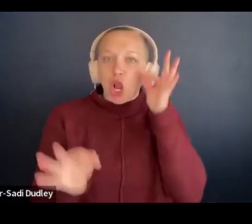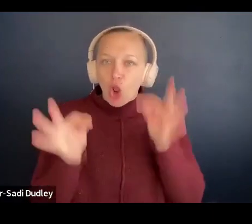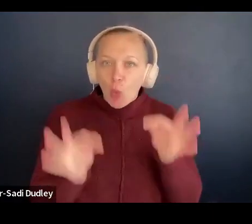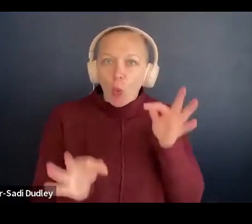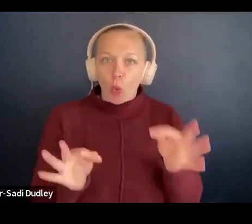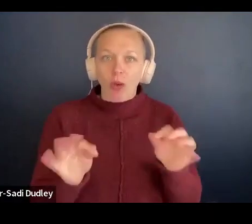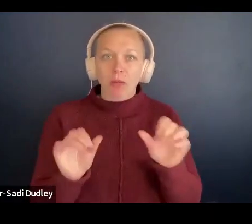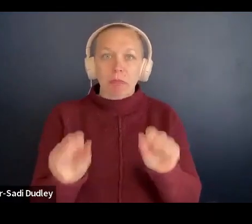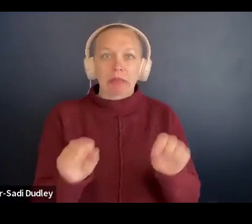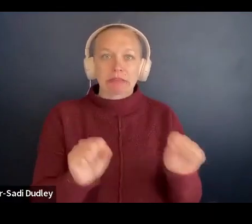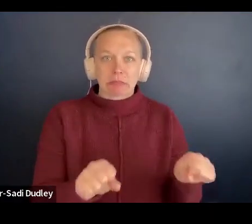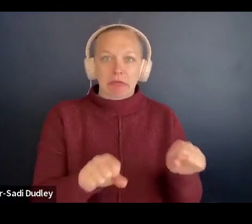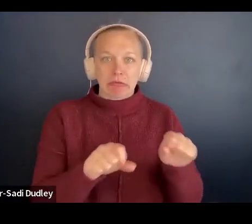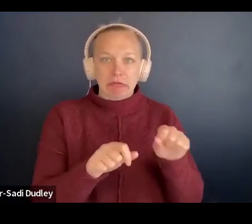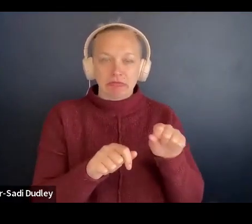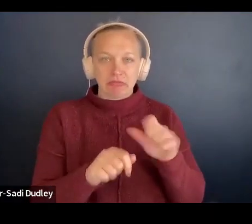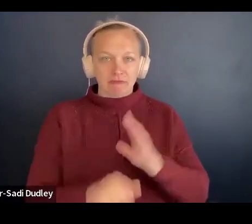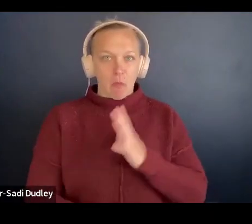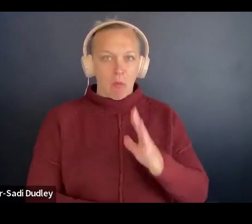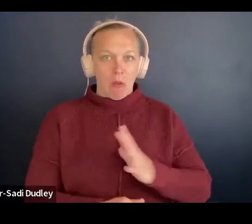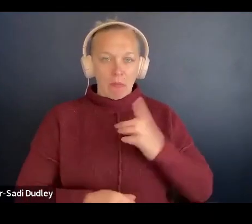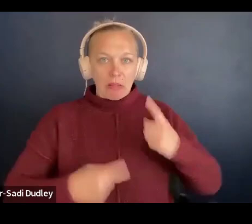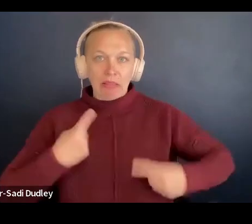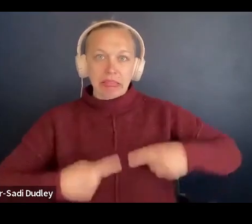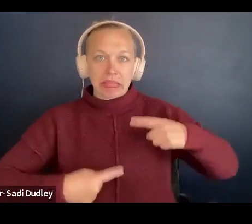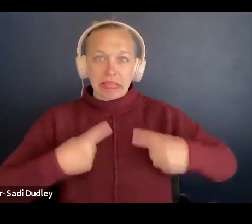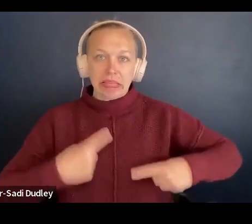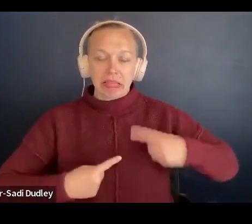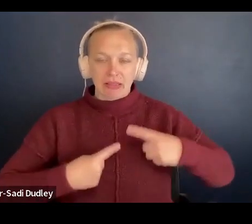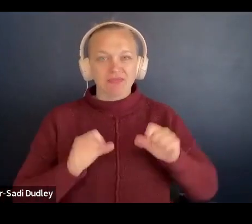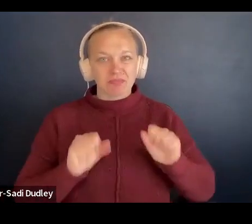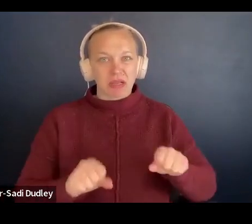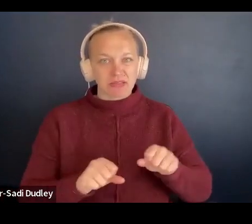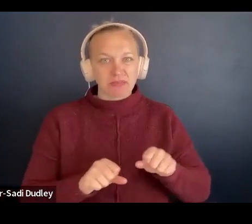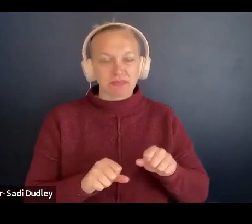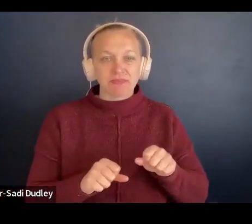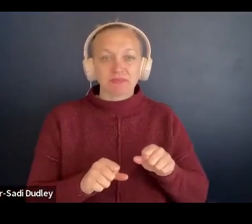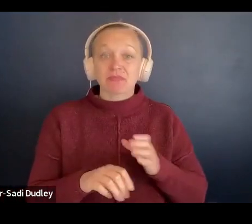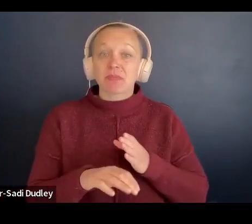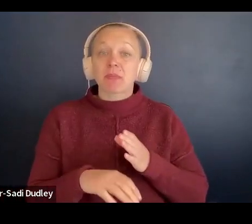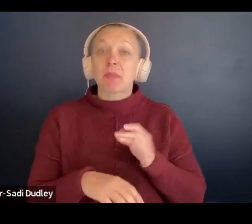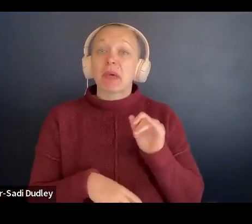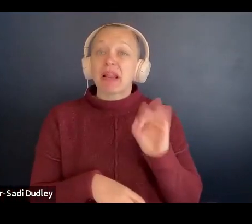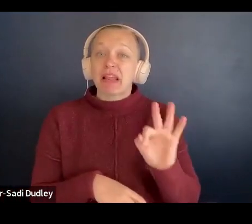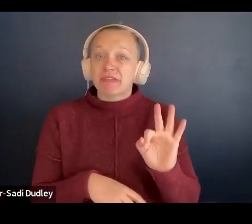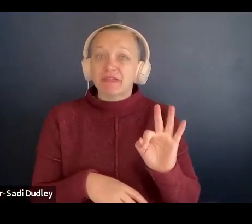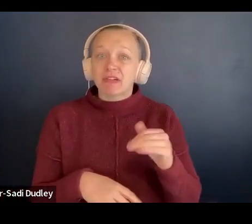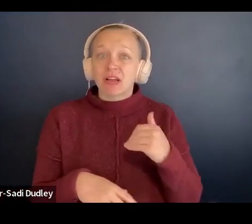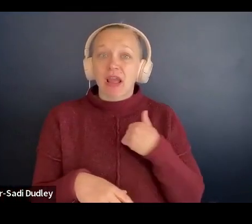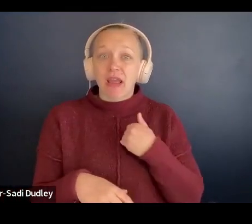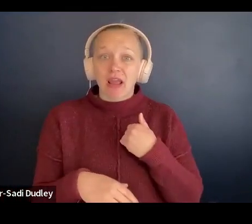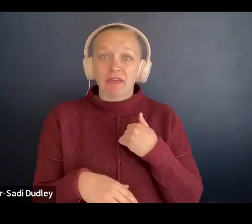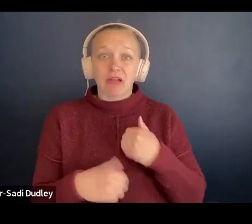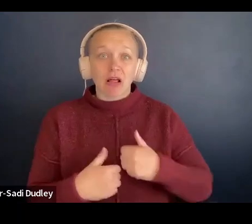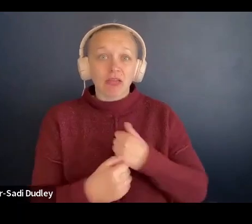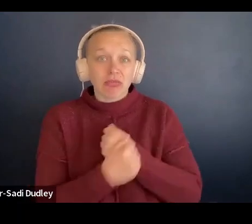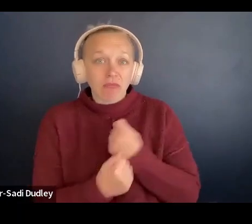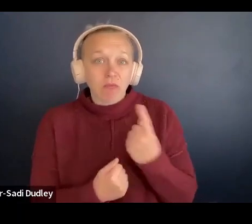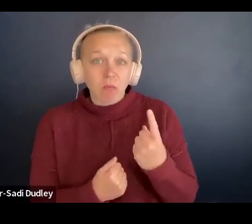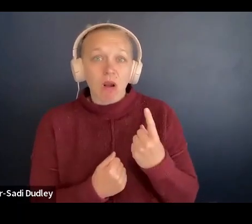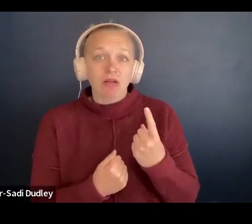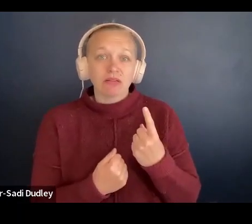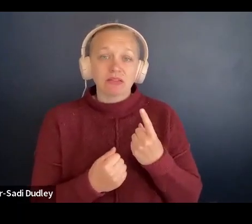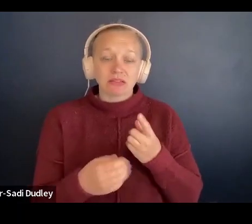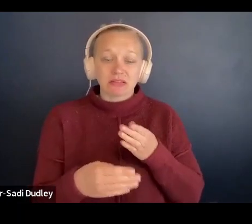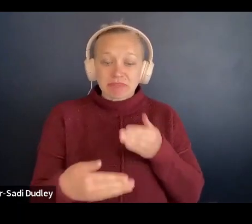follow. More importantly, arguing over healthcare decisions over a loved one facing end of life can tear families